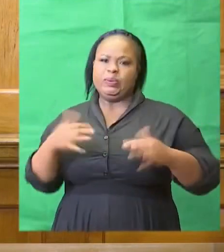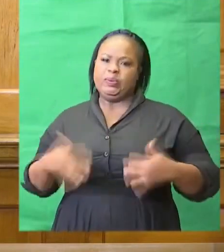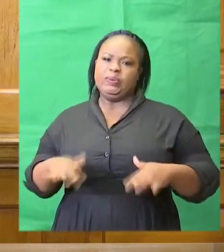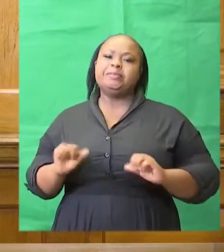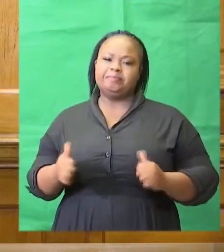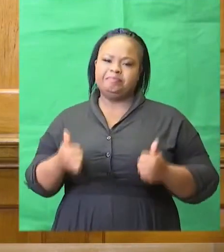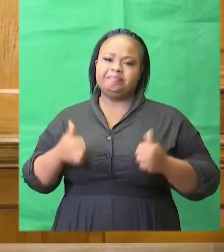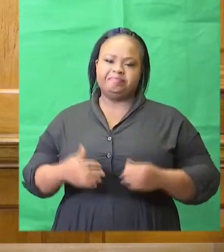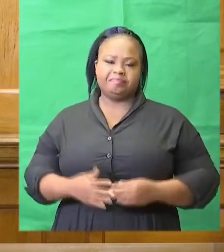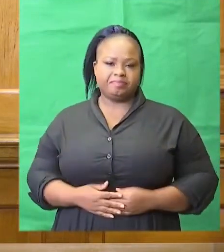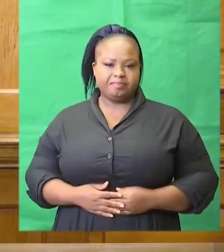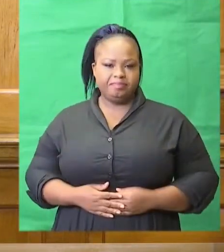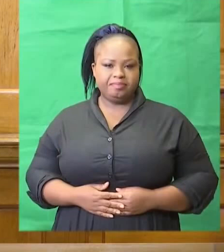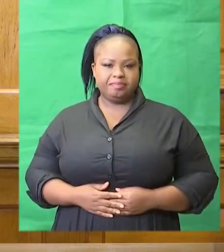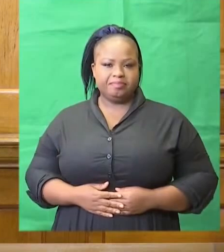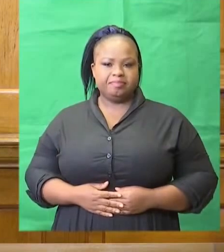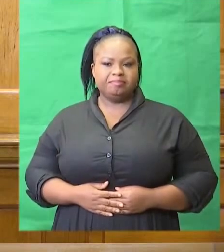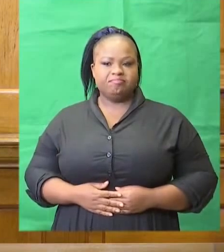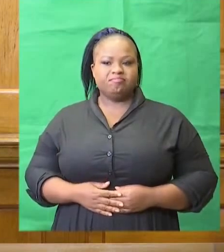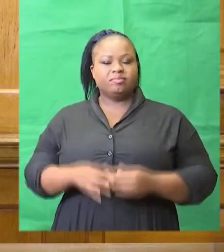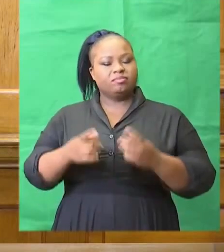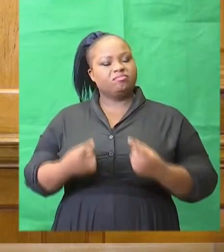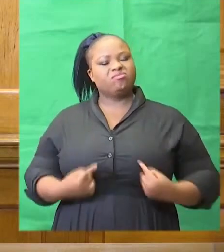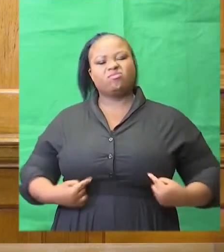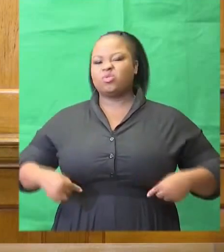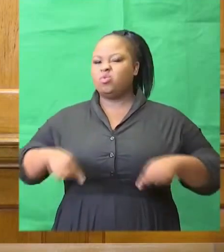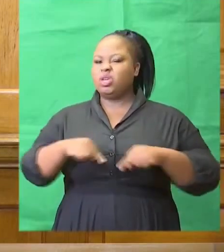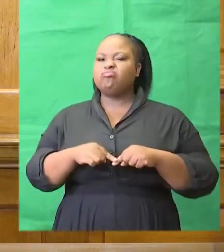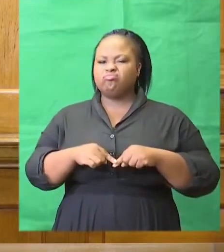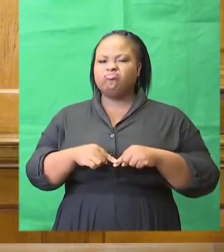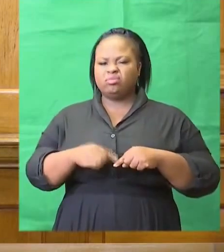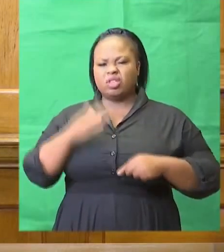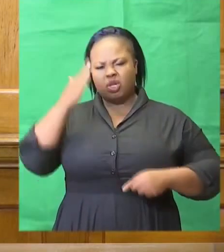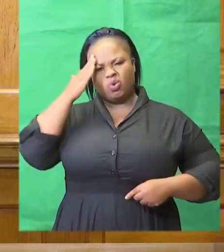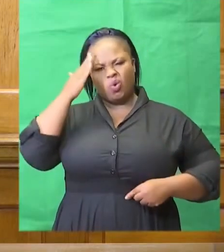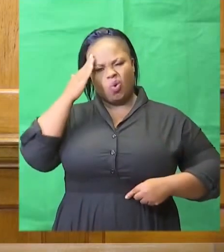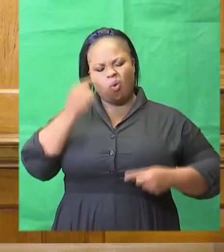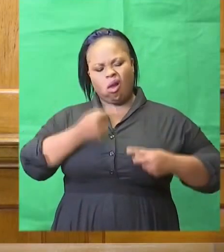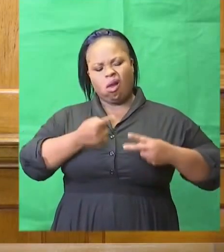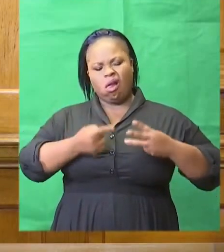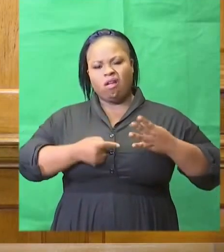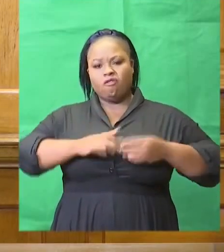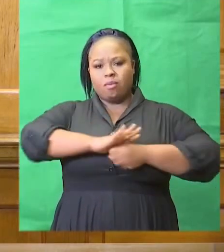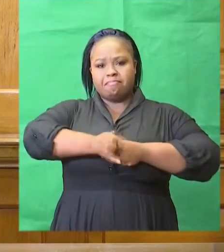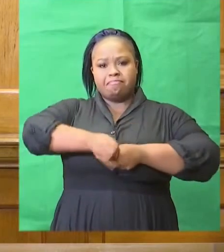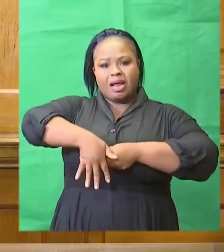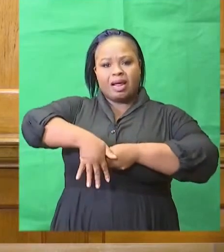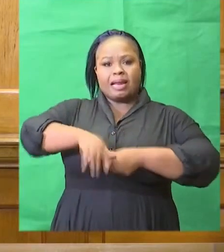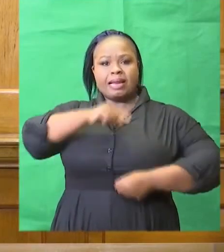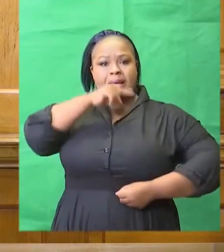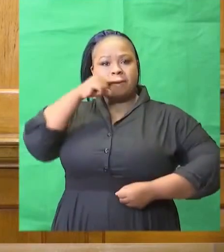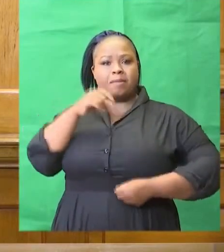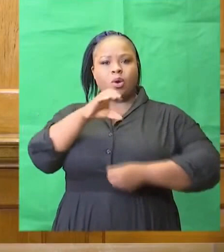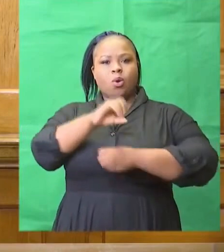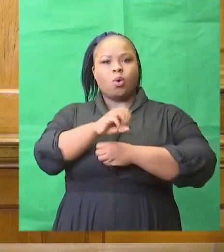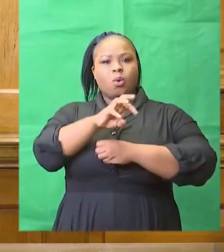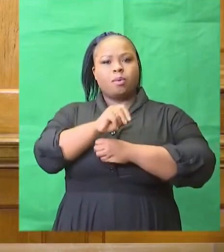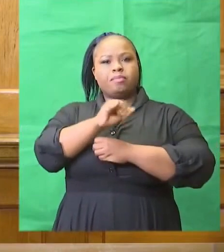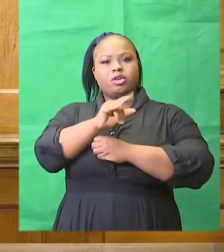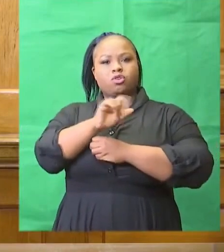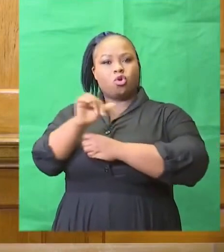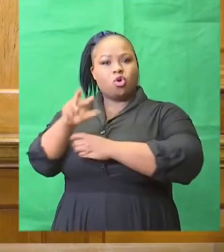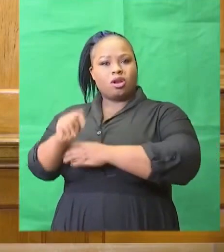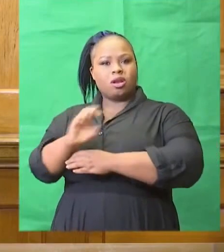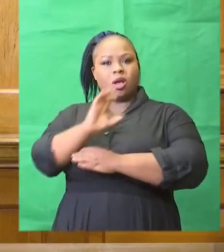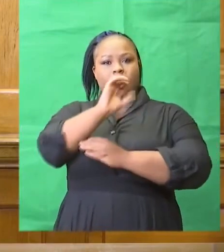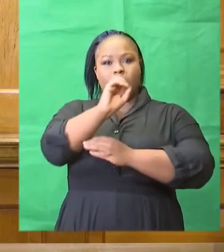There are a number of things that we already know about this variant, Omicron, as a